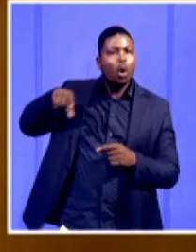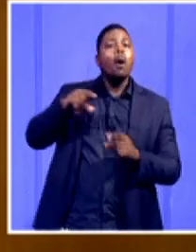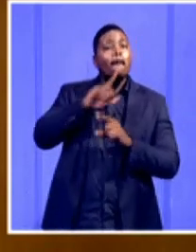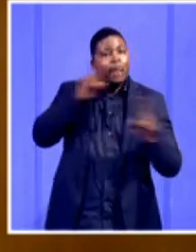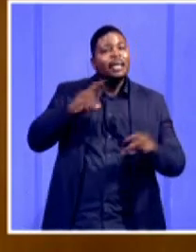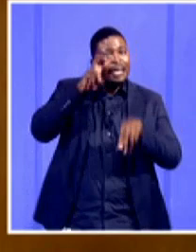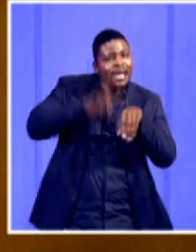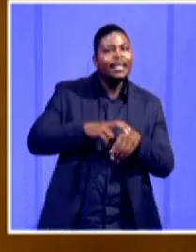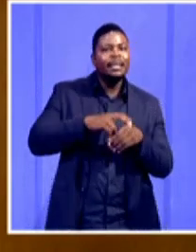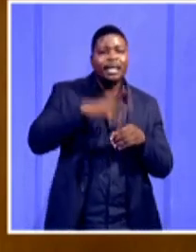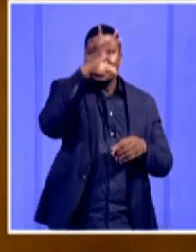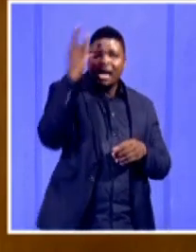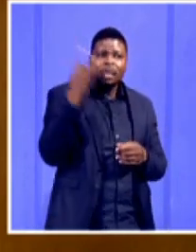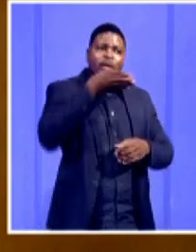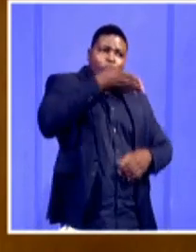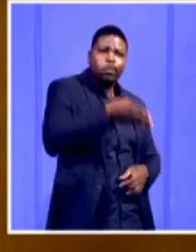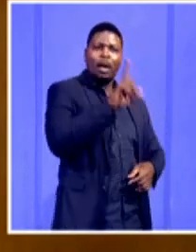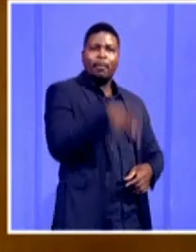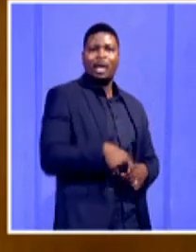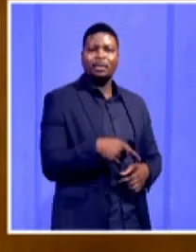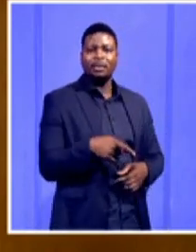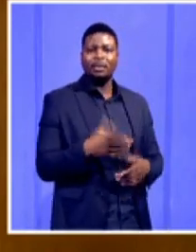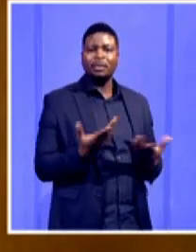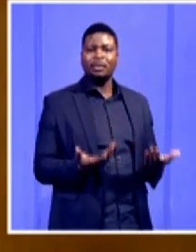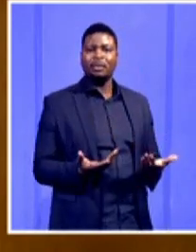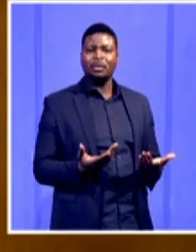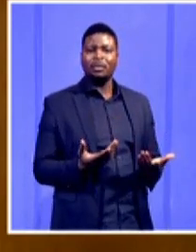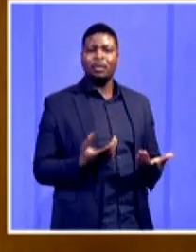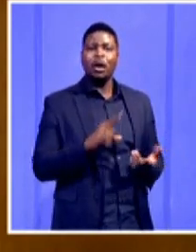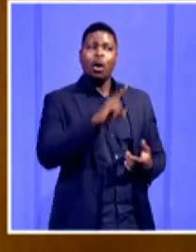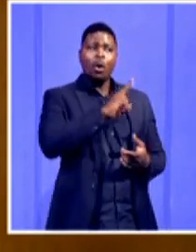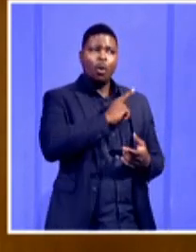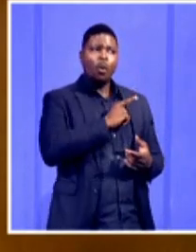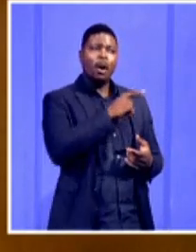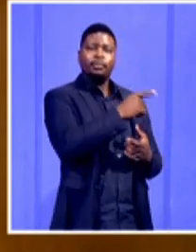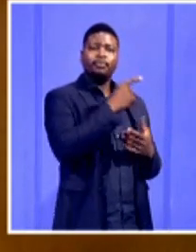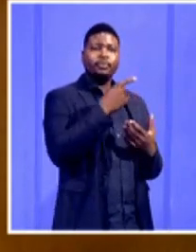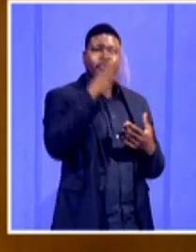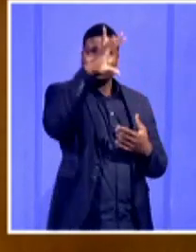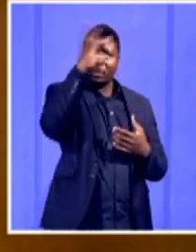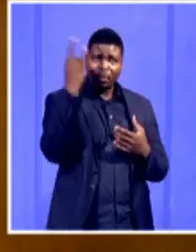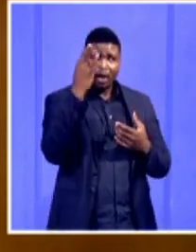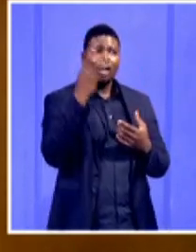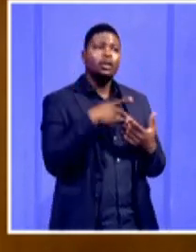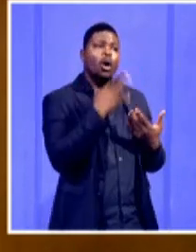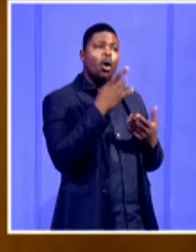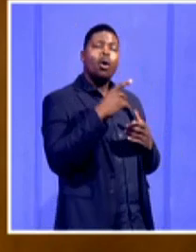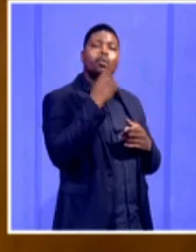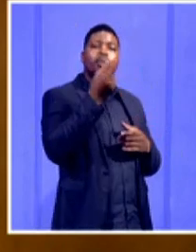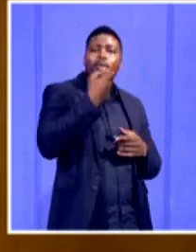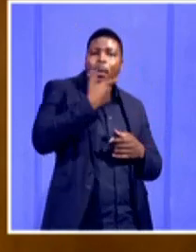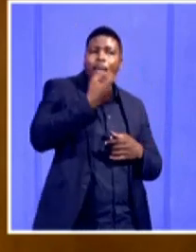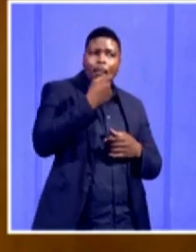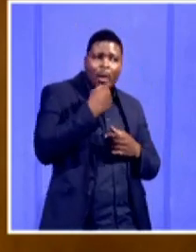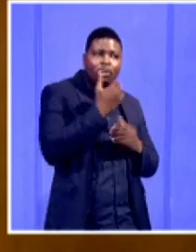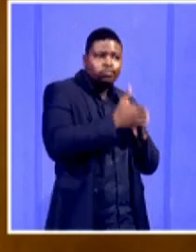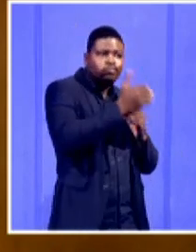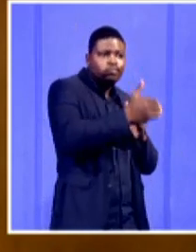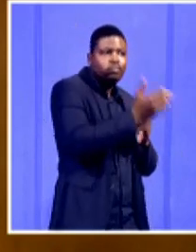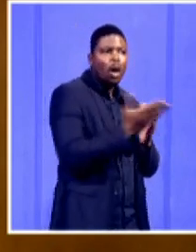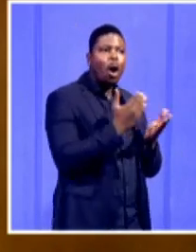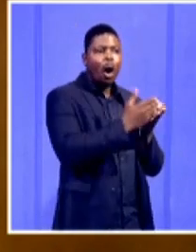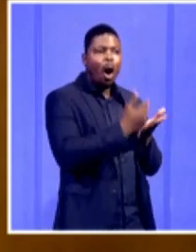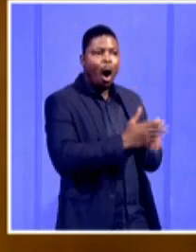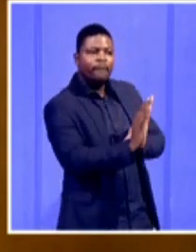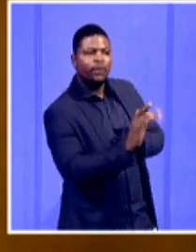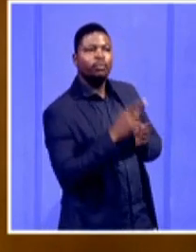nurses were taken away from their chronic management of chronic diseases. And they were taken away to go and do vaccinations.